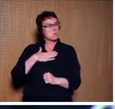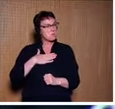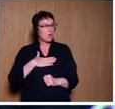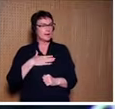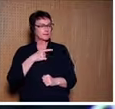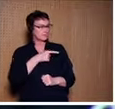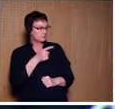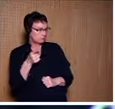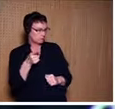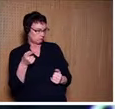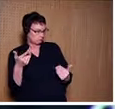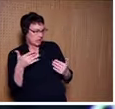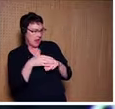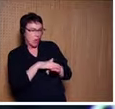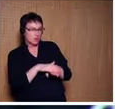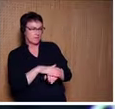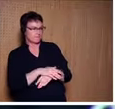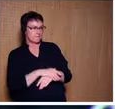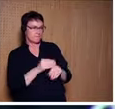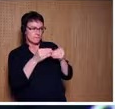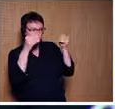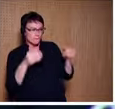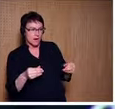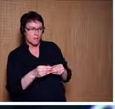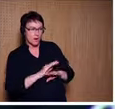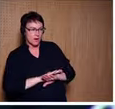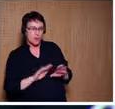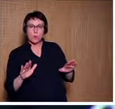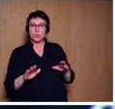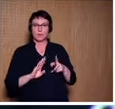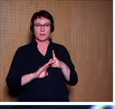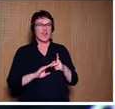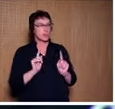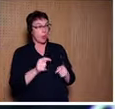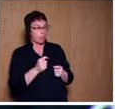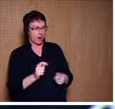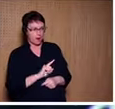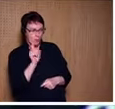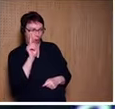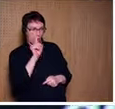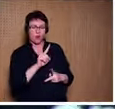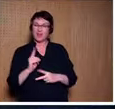development frameworks and progressive normative standards within the